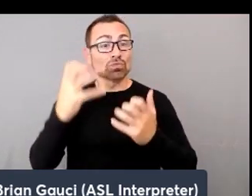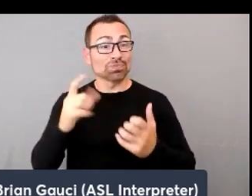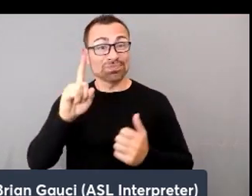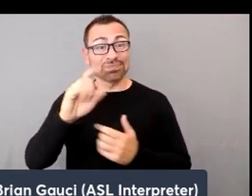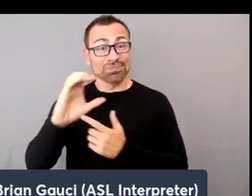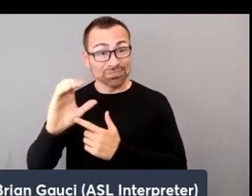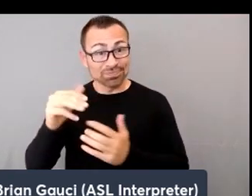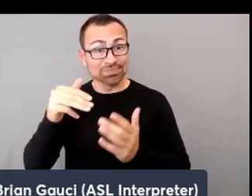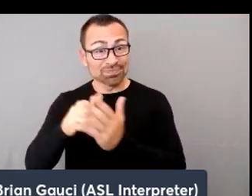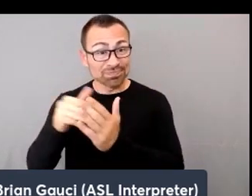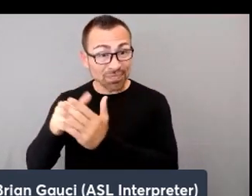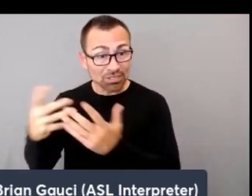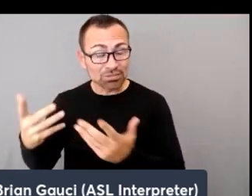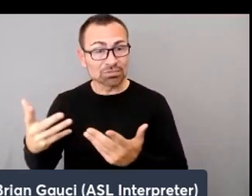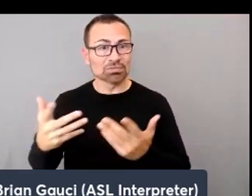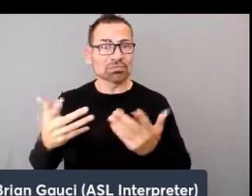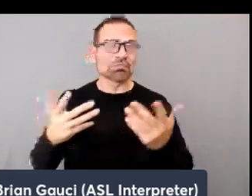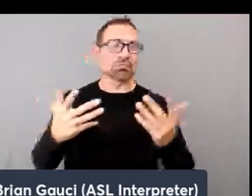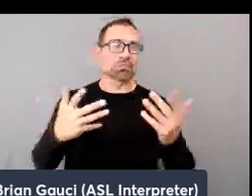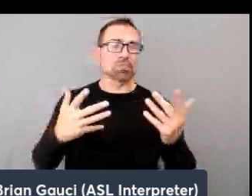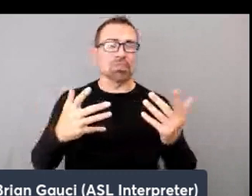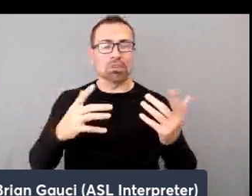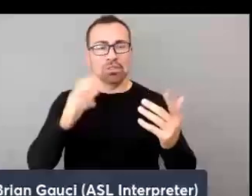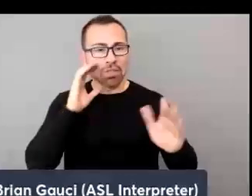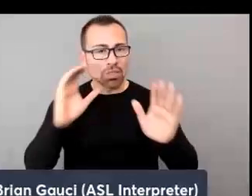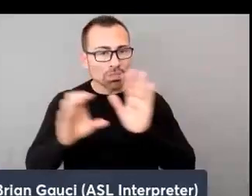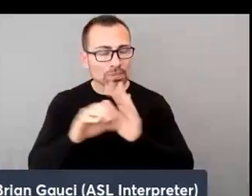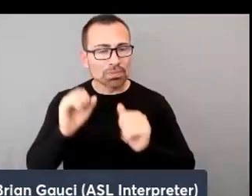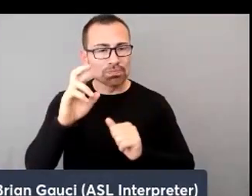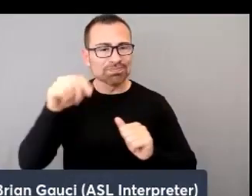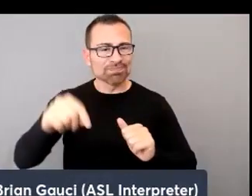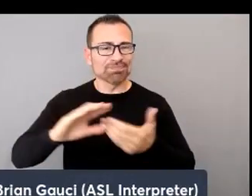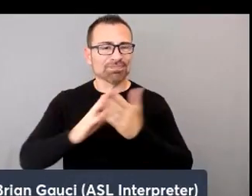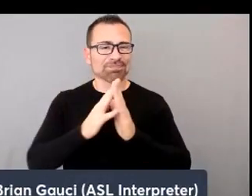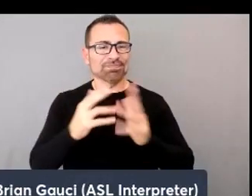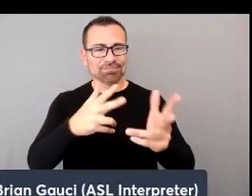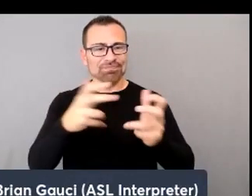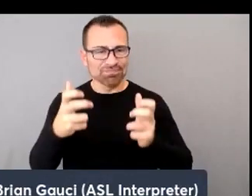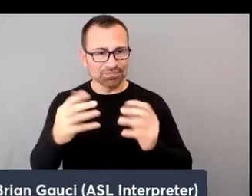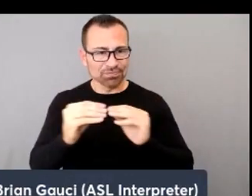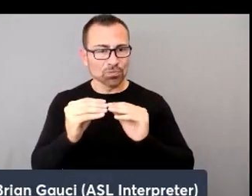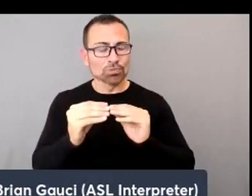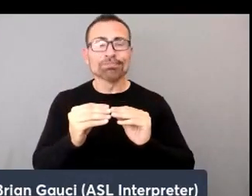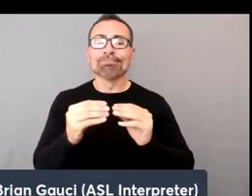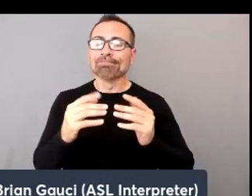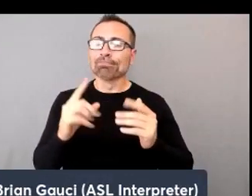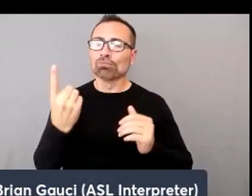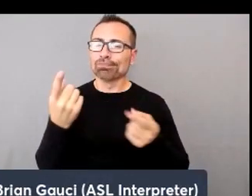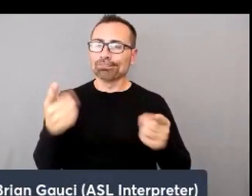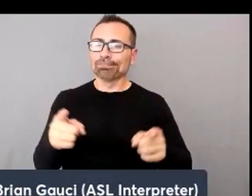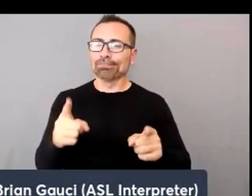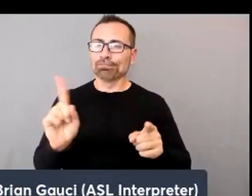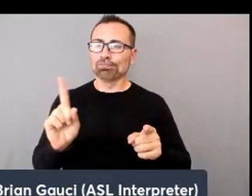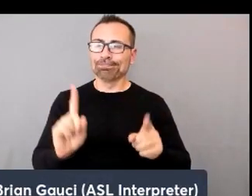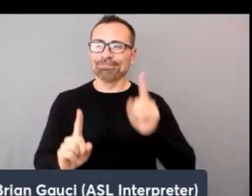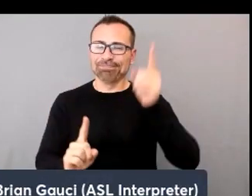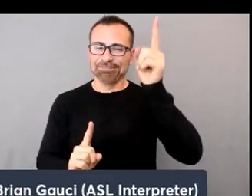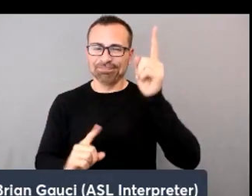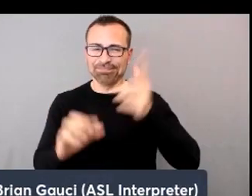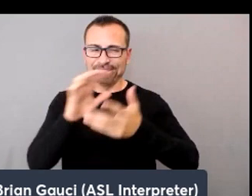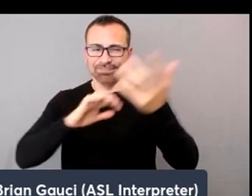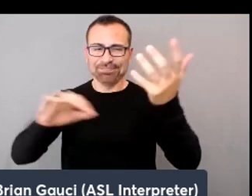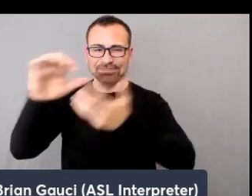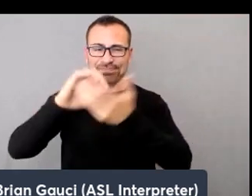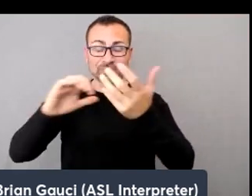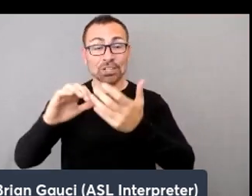of images, or you wanted this to be much faster, right? That can only be done in the cloud. And that's where you would utilize a